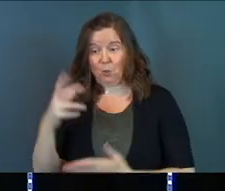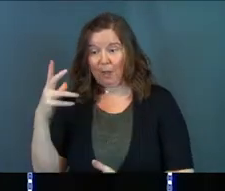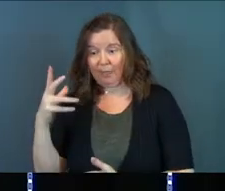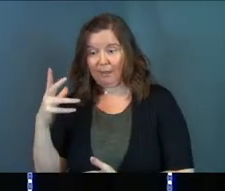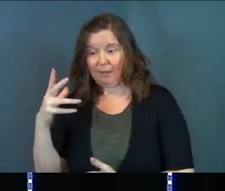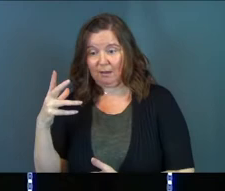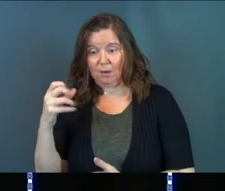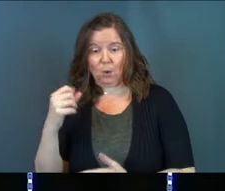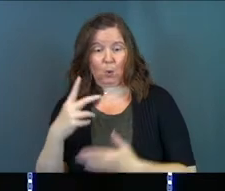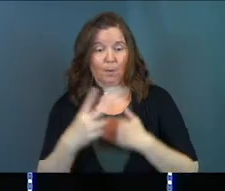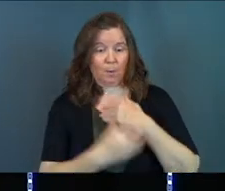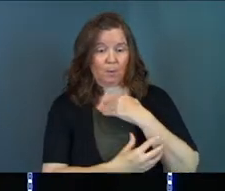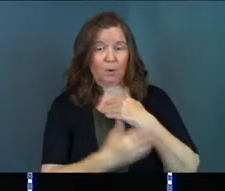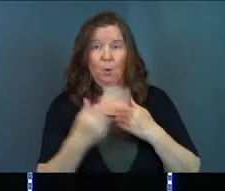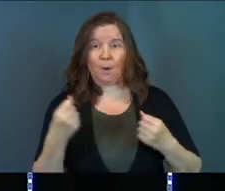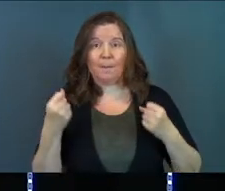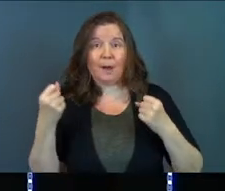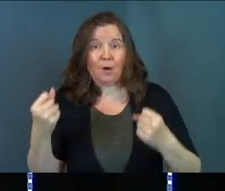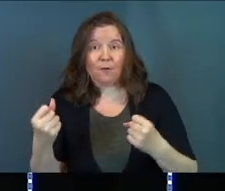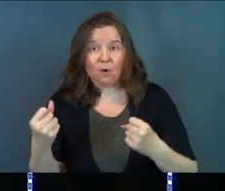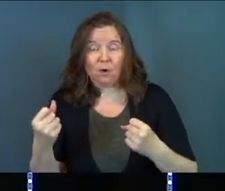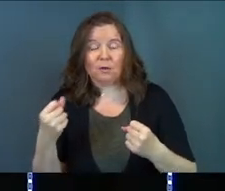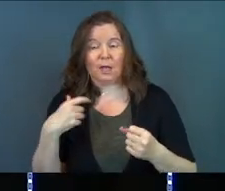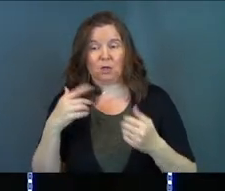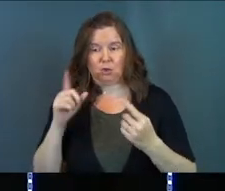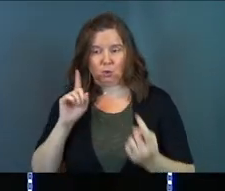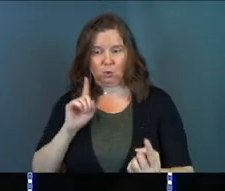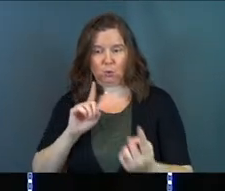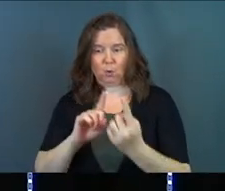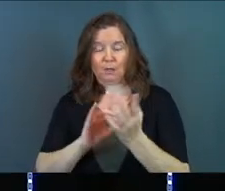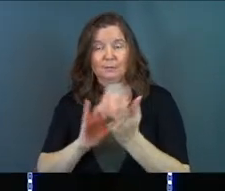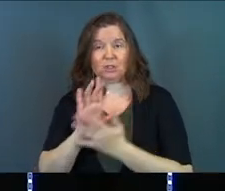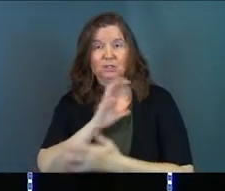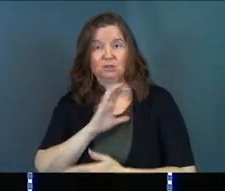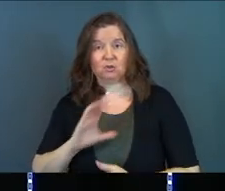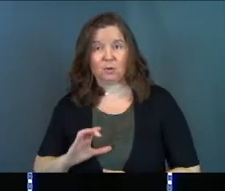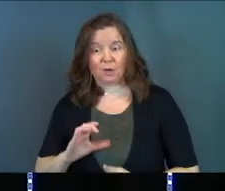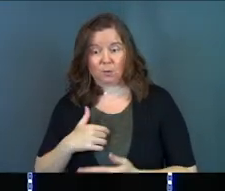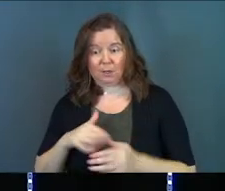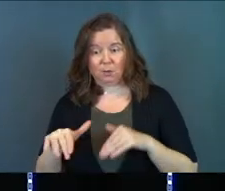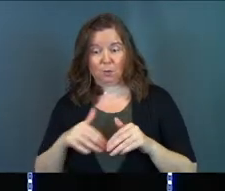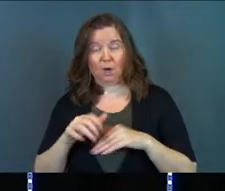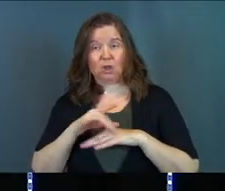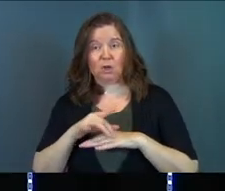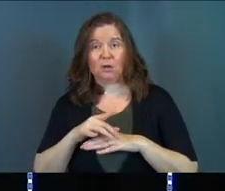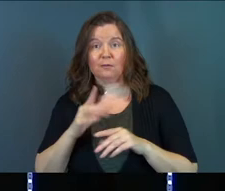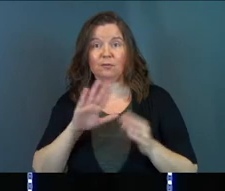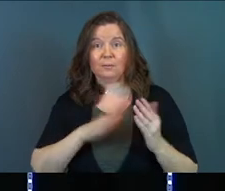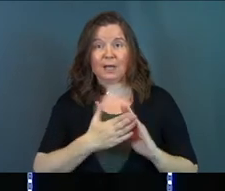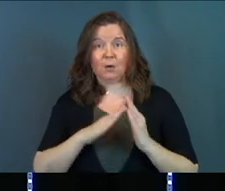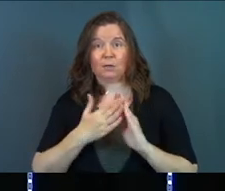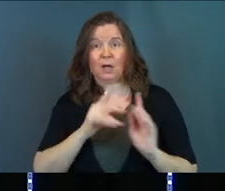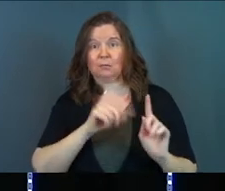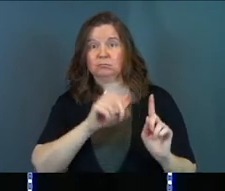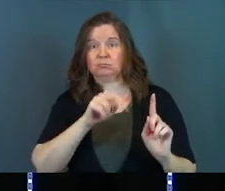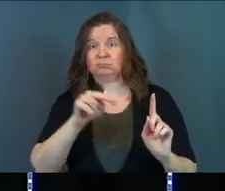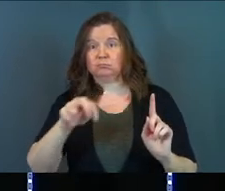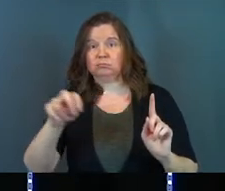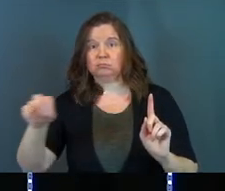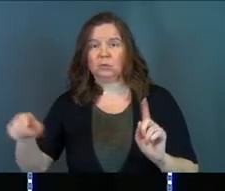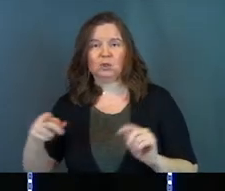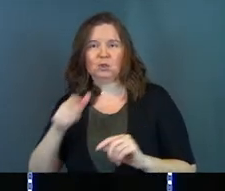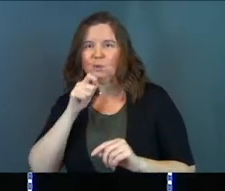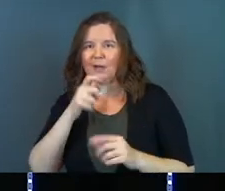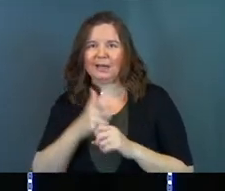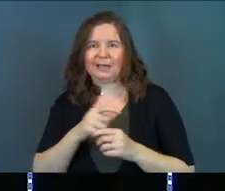wealthy, or even if you were powerful, and you walked up to Jesus Christ when he was walking the earth, going from town to town, doing his ministry,